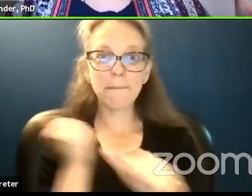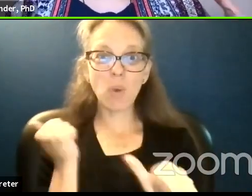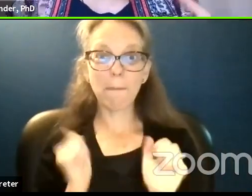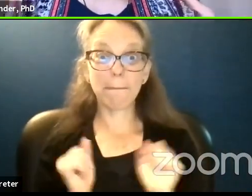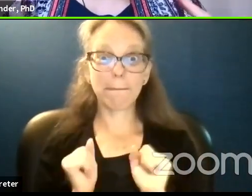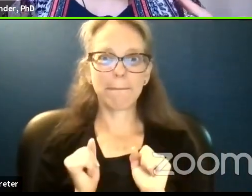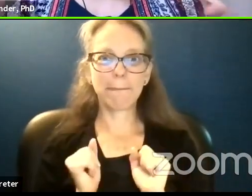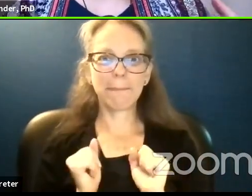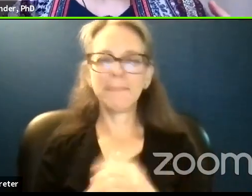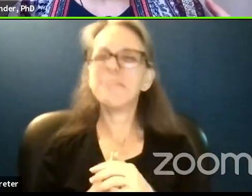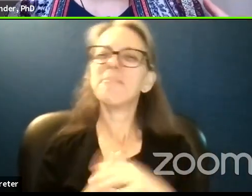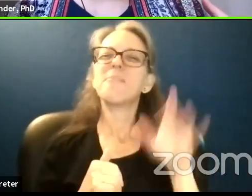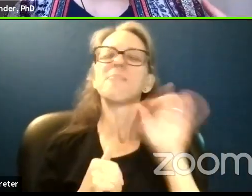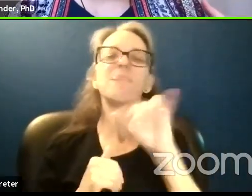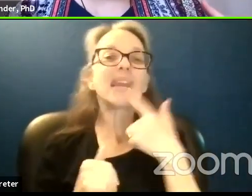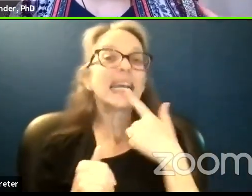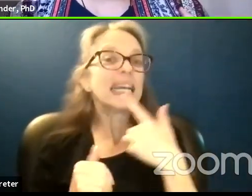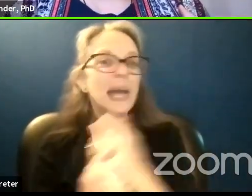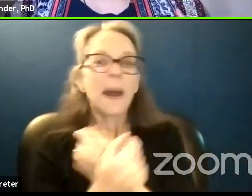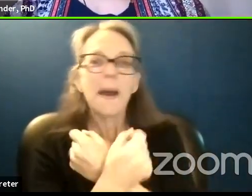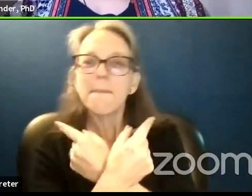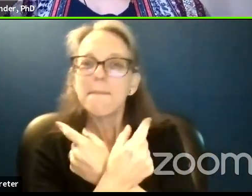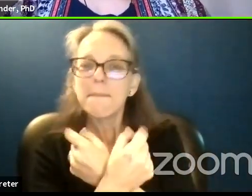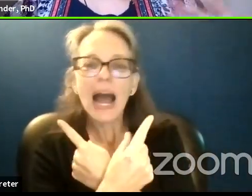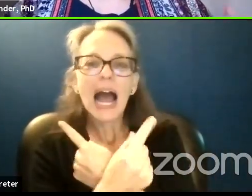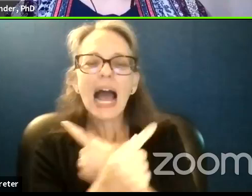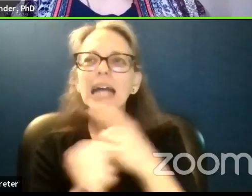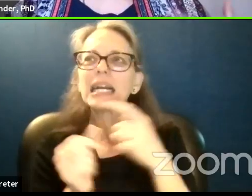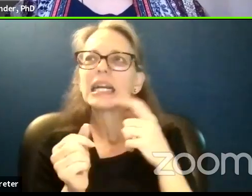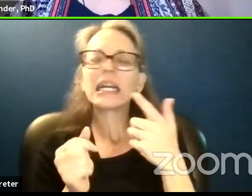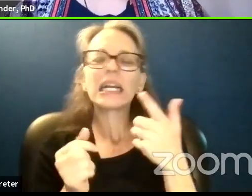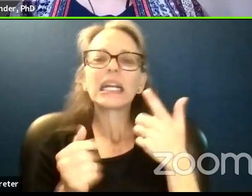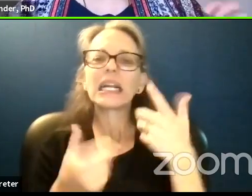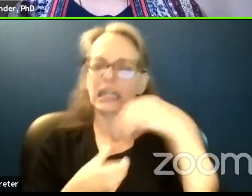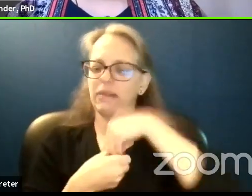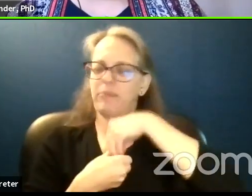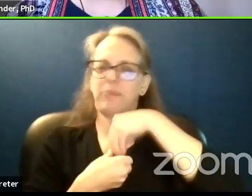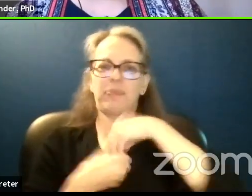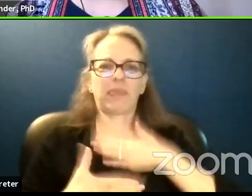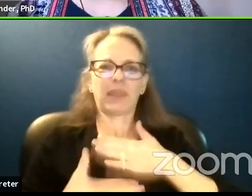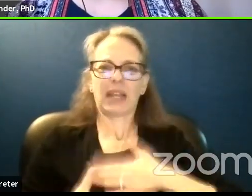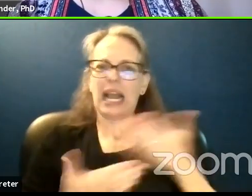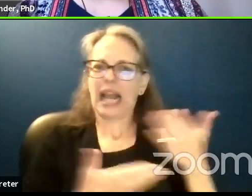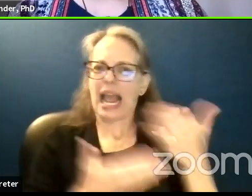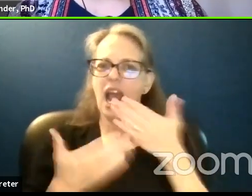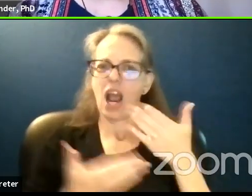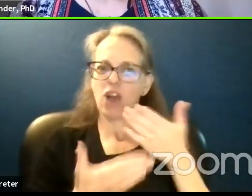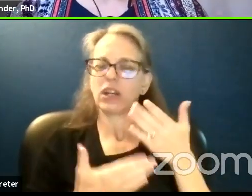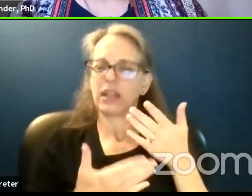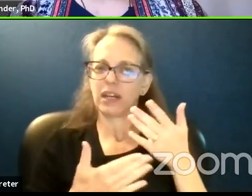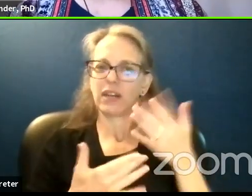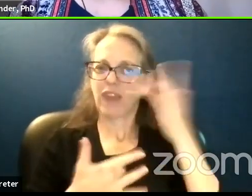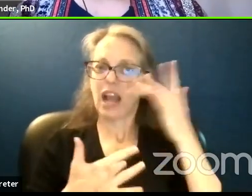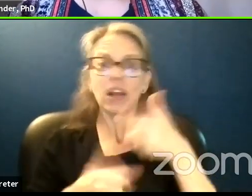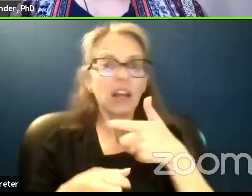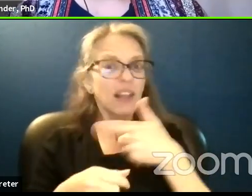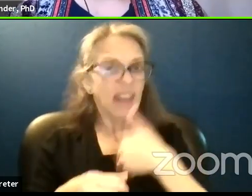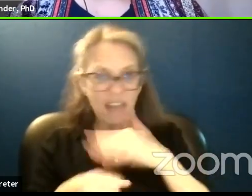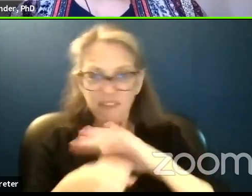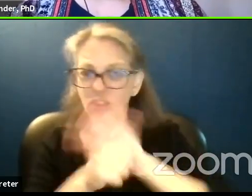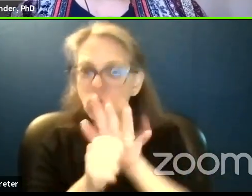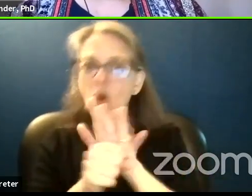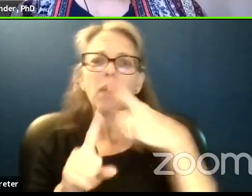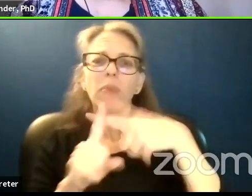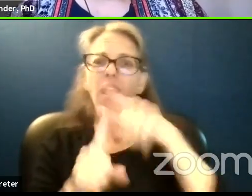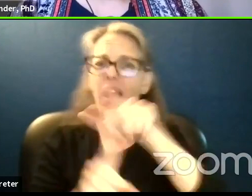So as we said, the bats can get, they carry a lot of virus. They don't just carry coronavirus. They can carry other viruses that